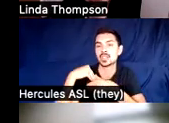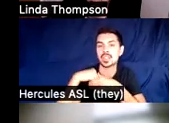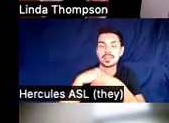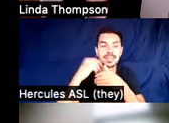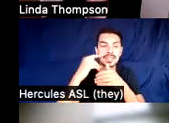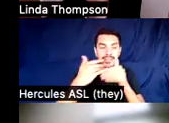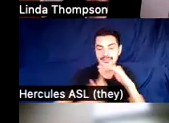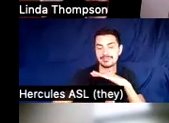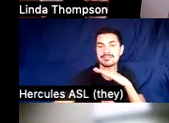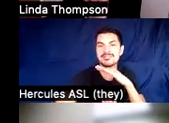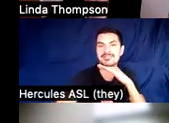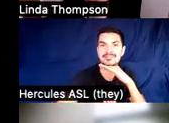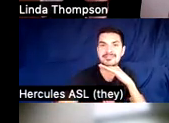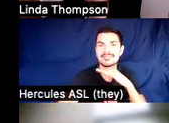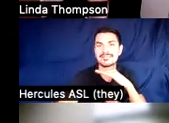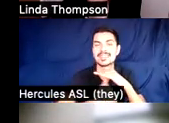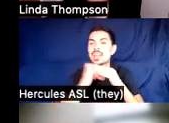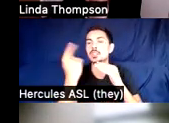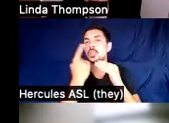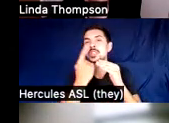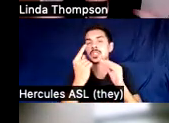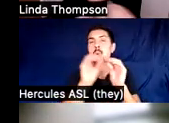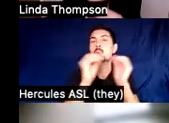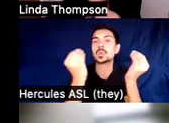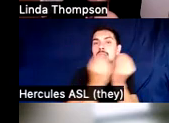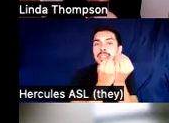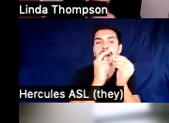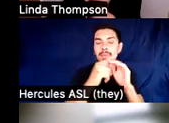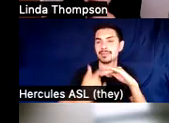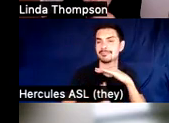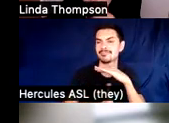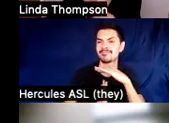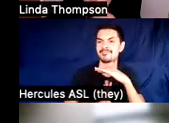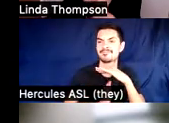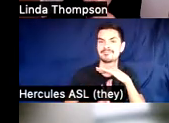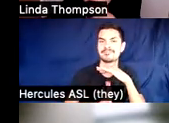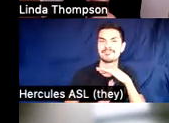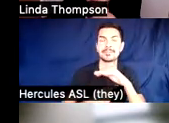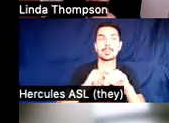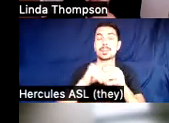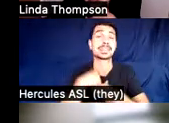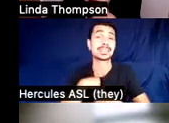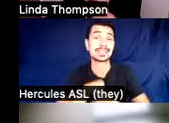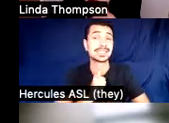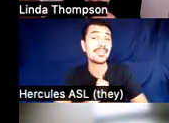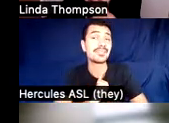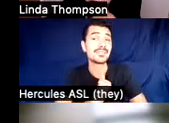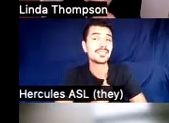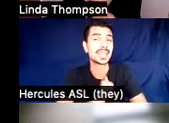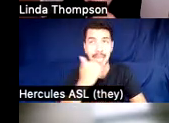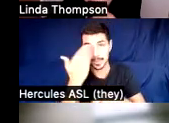brewing, not in organizations or in places, but within myself. And that's